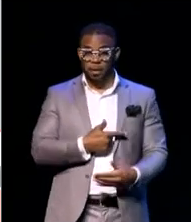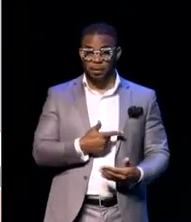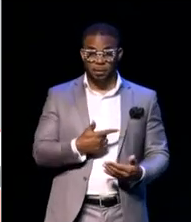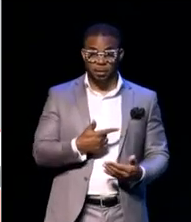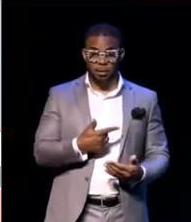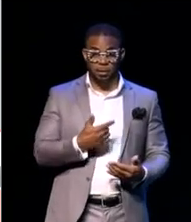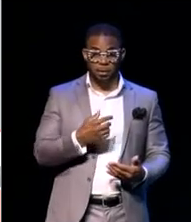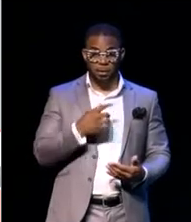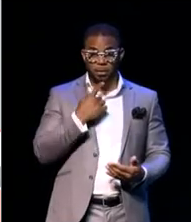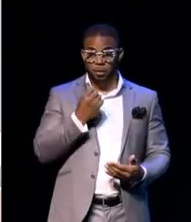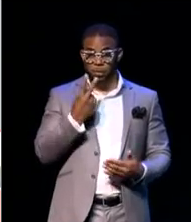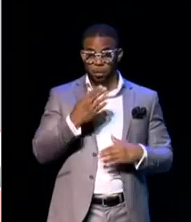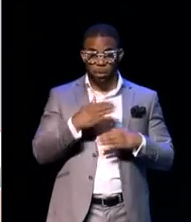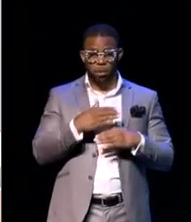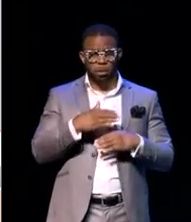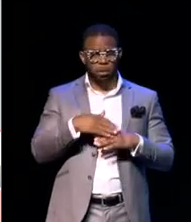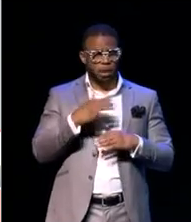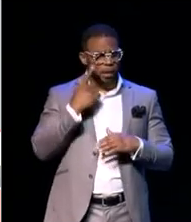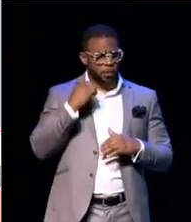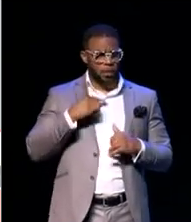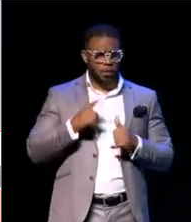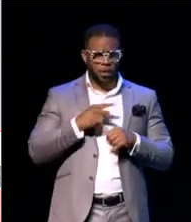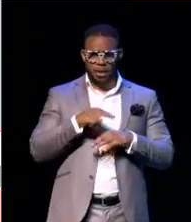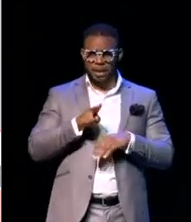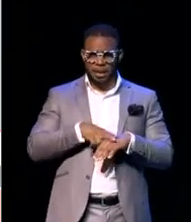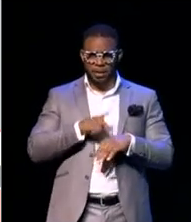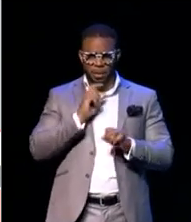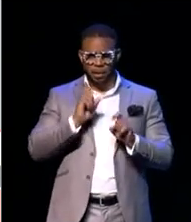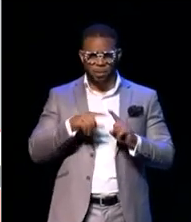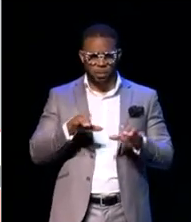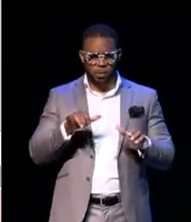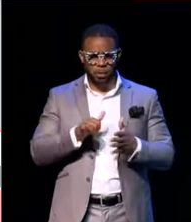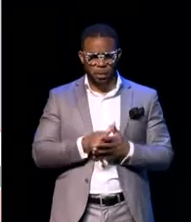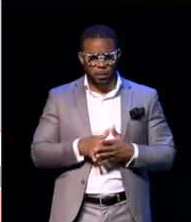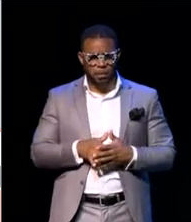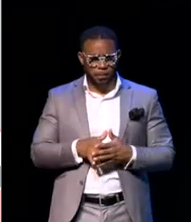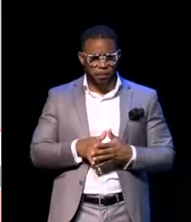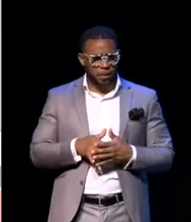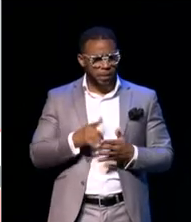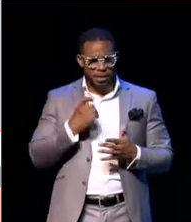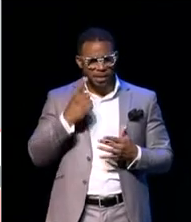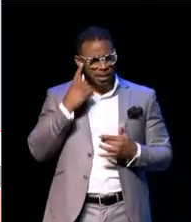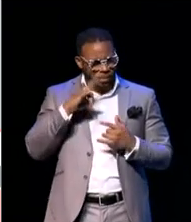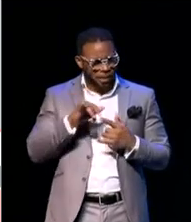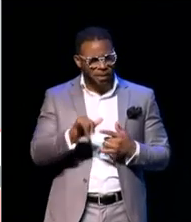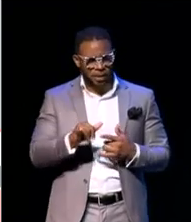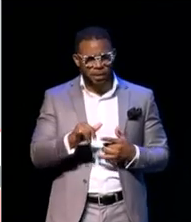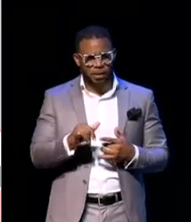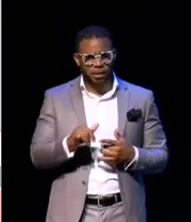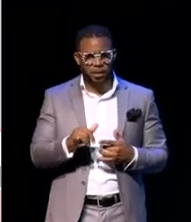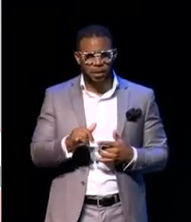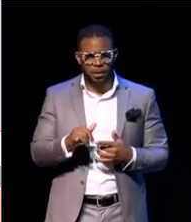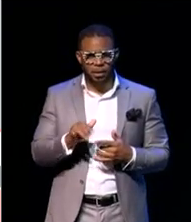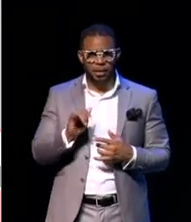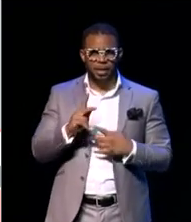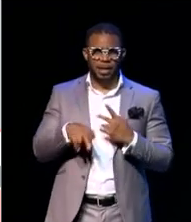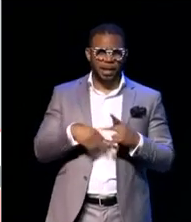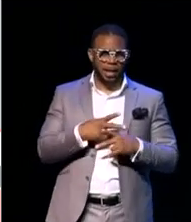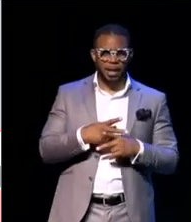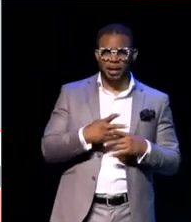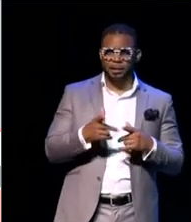vaccinating the 12 and up. I think we were the first in the nation to be able to do that. So you just think about that